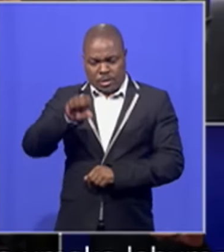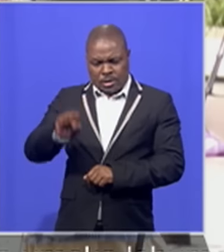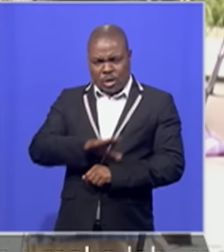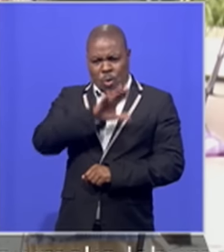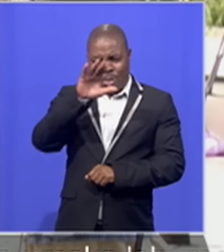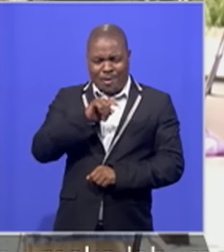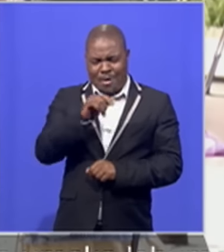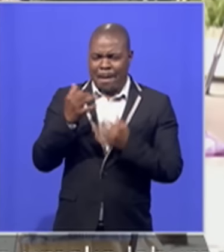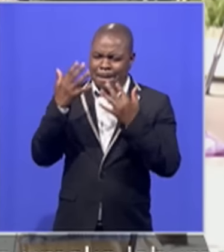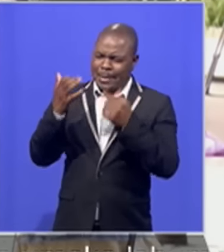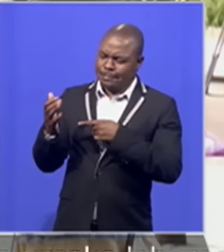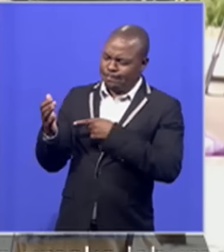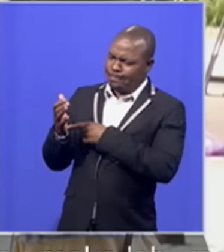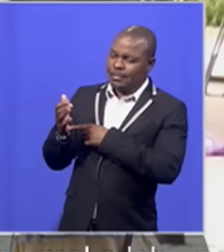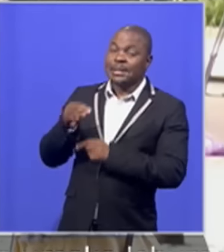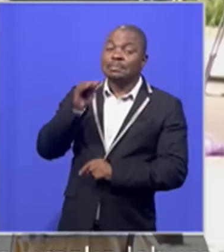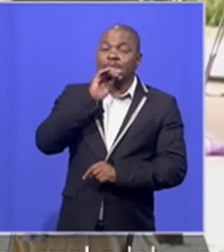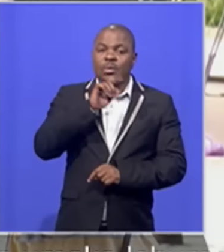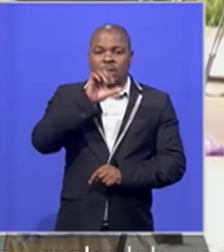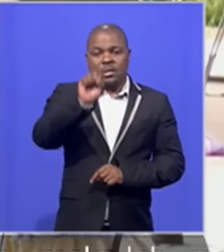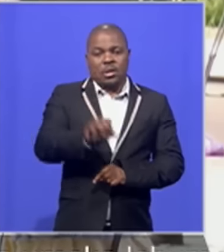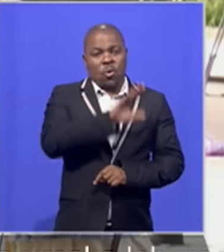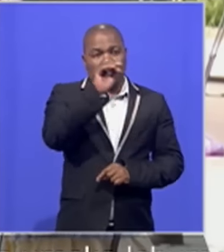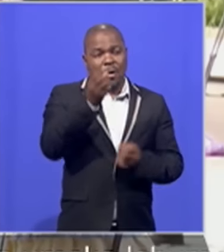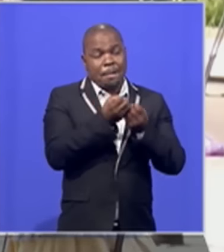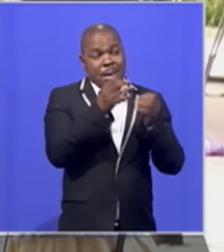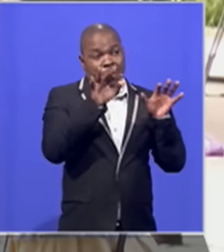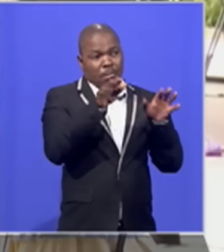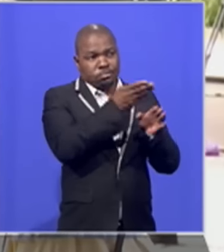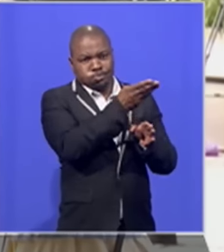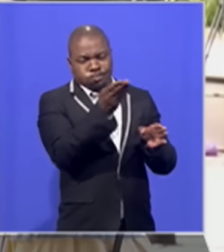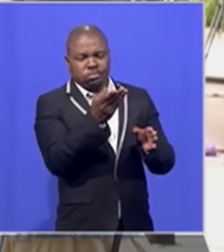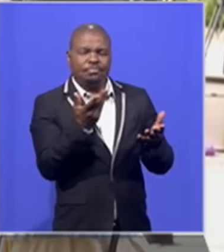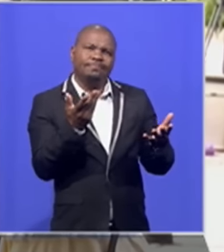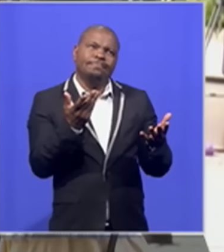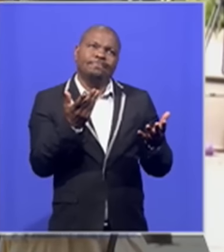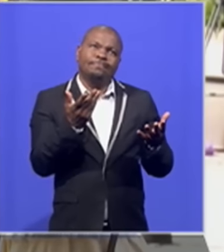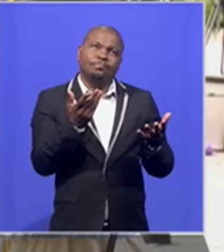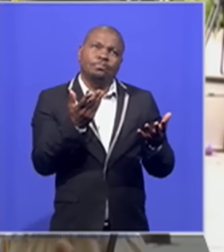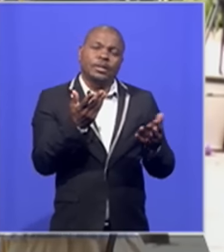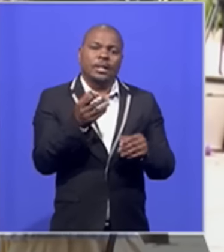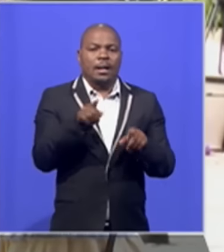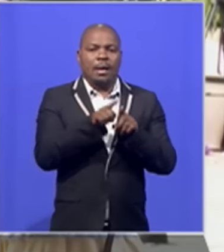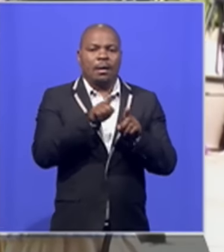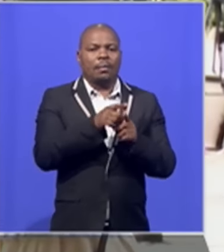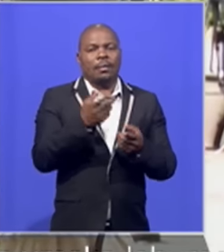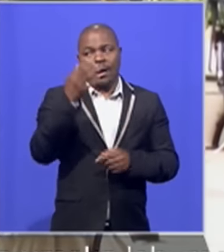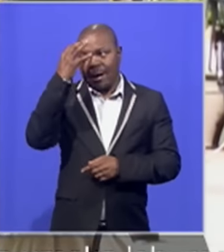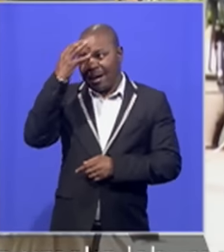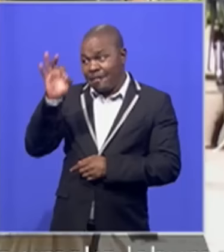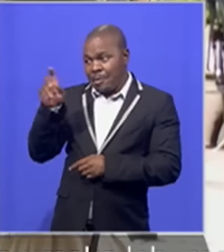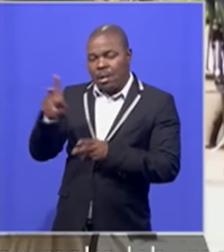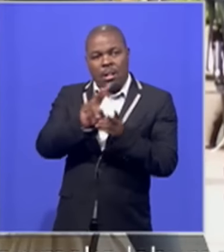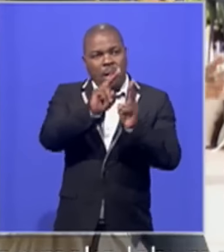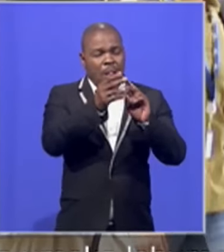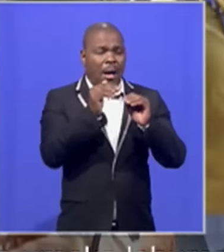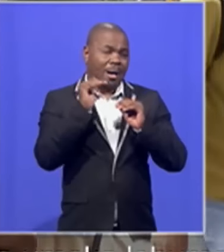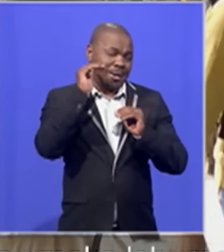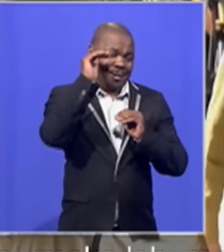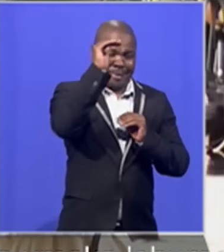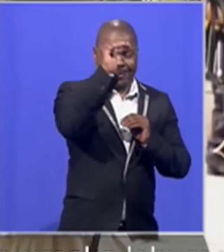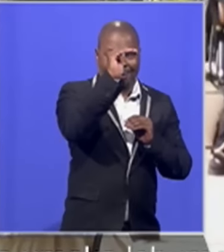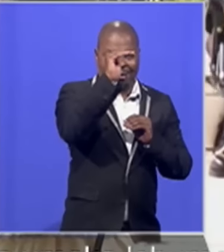kaela gore bontsi ba ma Afrika Borwa ga bana kore ga o lebile gore dikoloto tsa puso di go godimo mo eleng gore